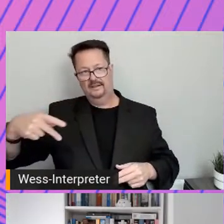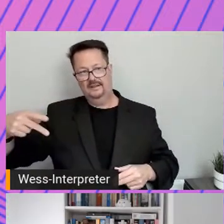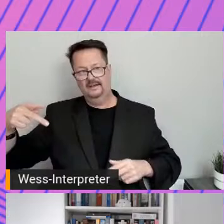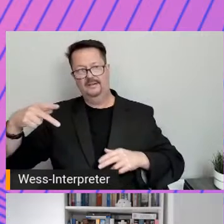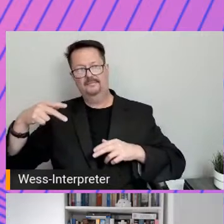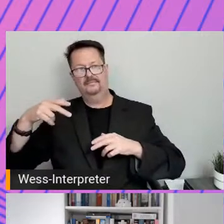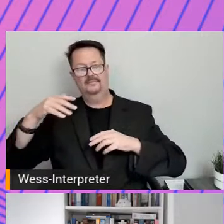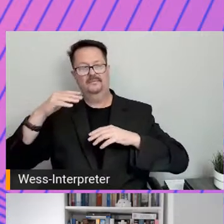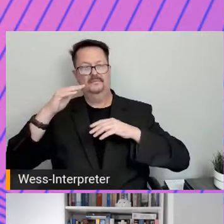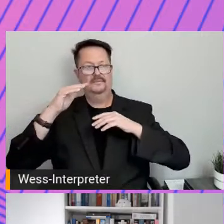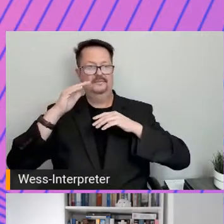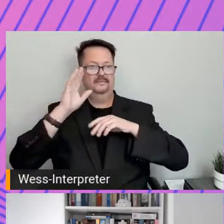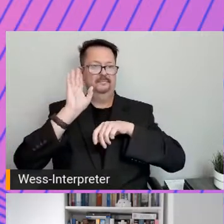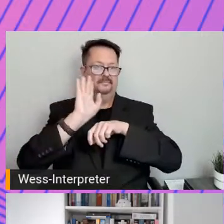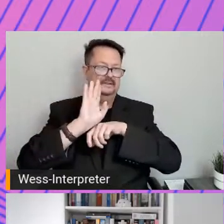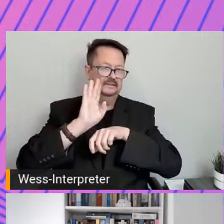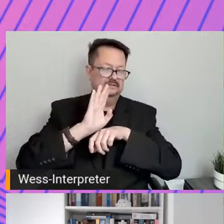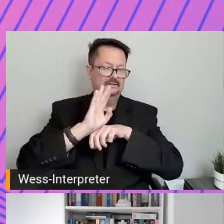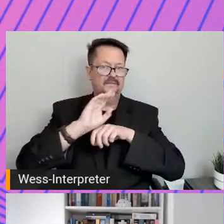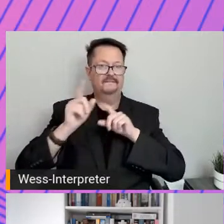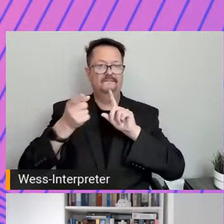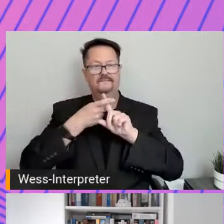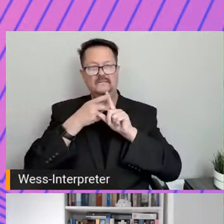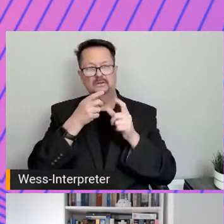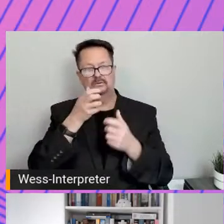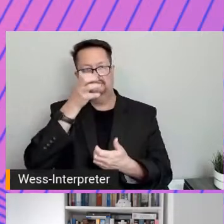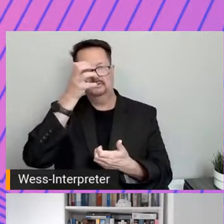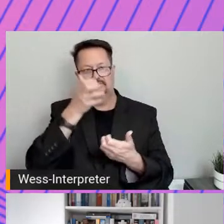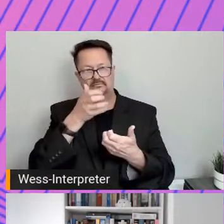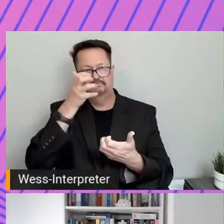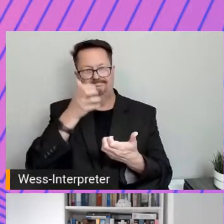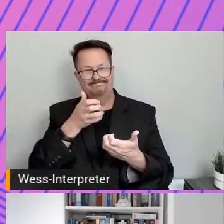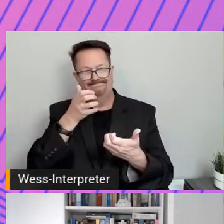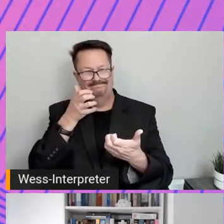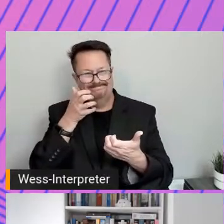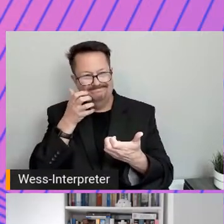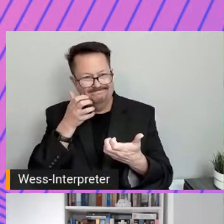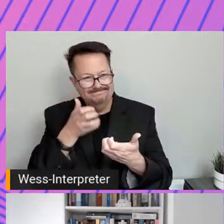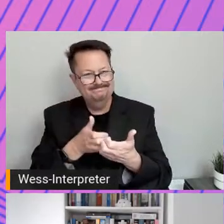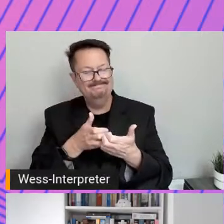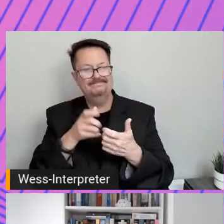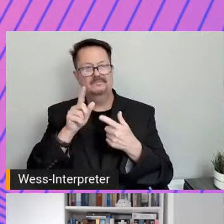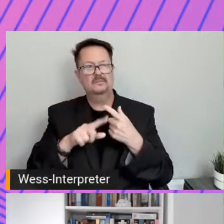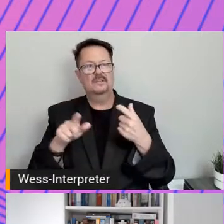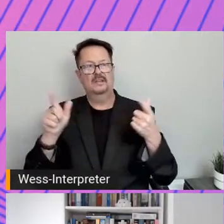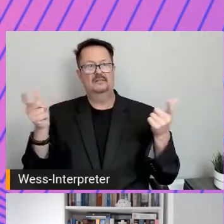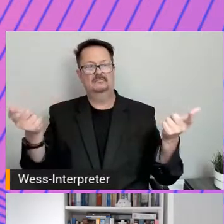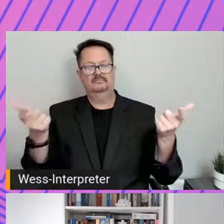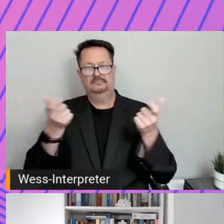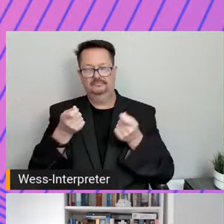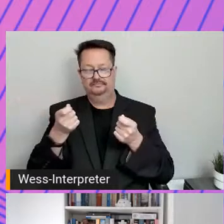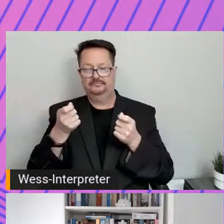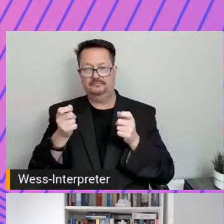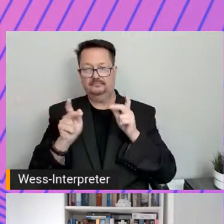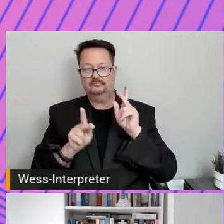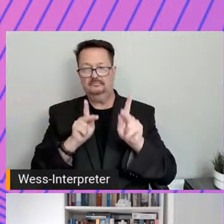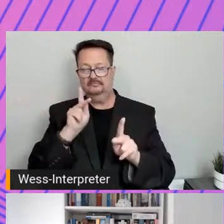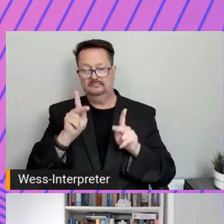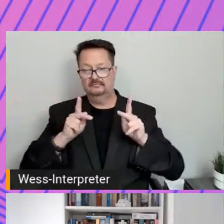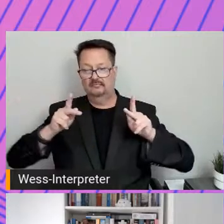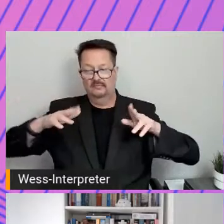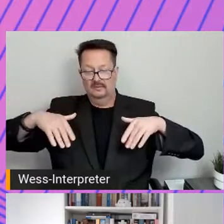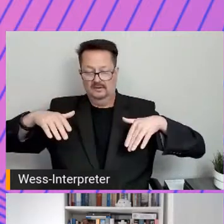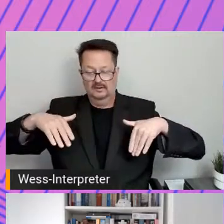start out searching for product market fit. You're in a situation where you can't actually attract customers yet because what you're building isn't quite good